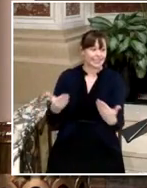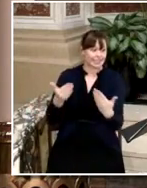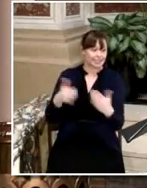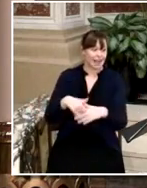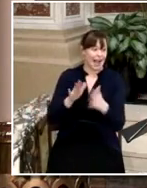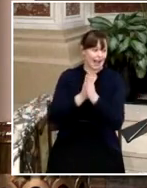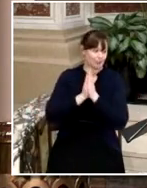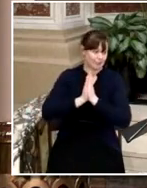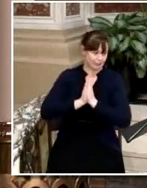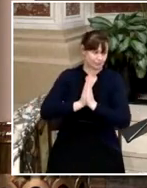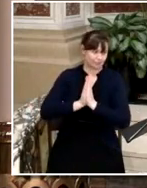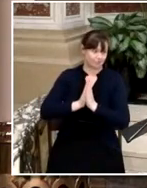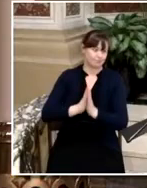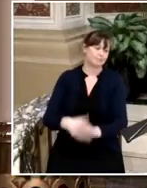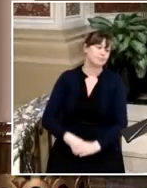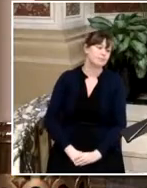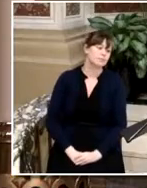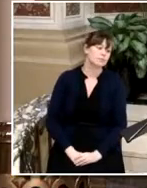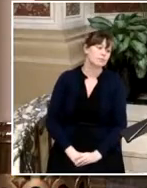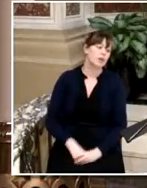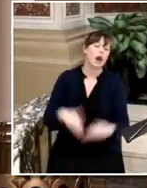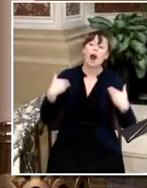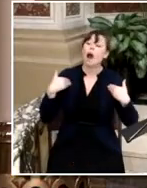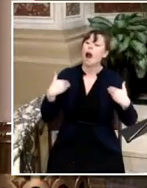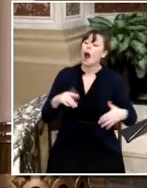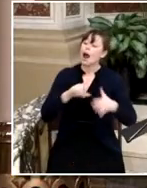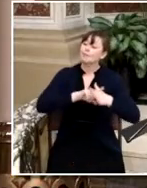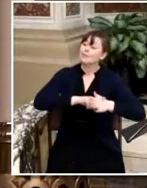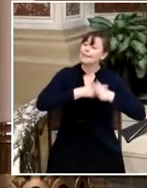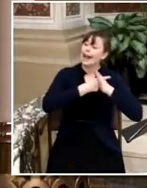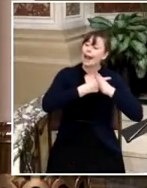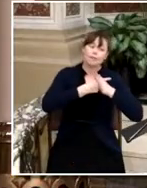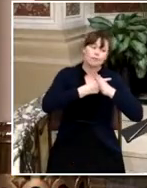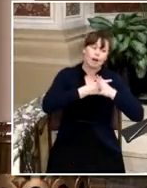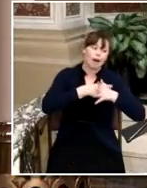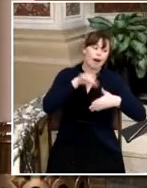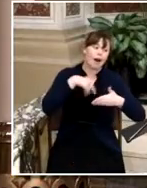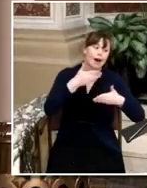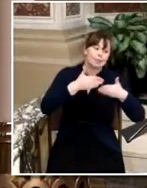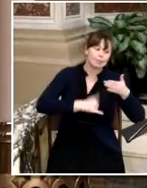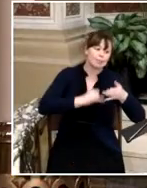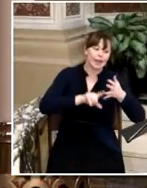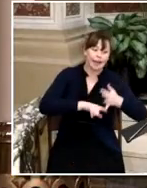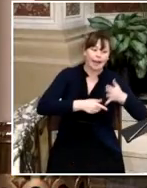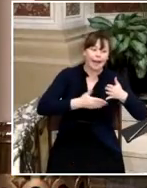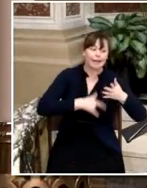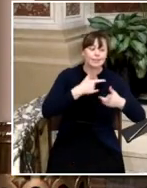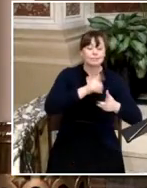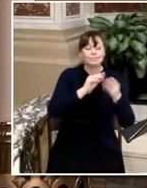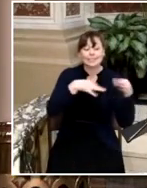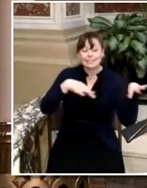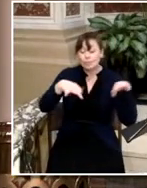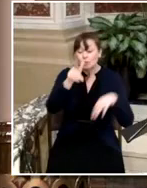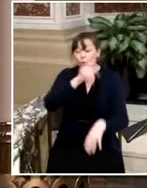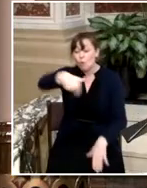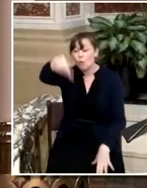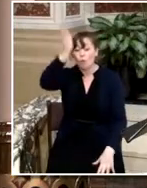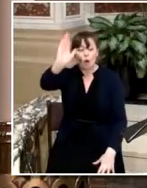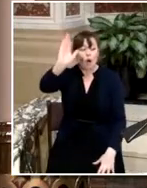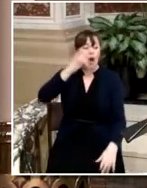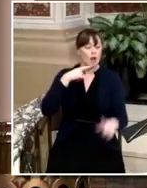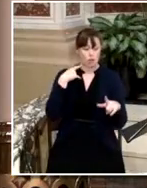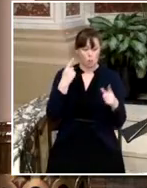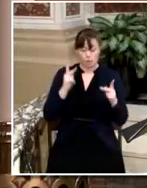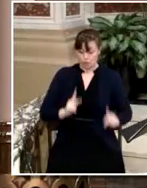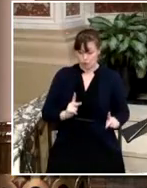Amen. I am the Alpha and the Omega, says the Lord God, the one who